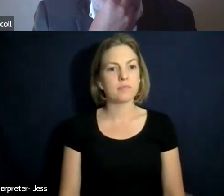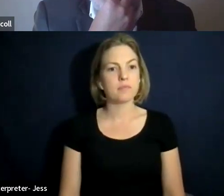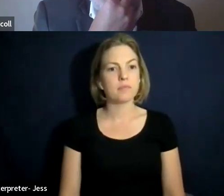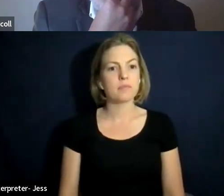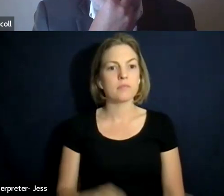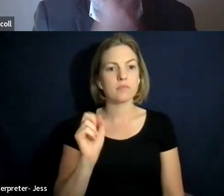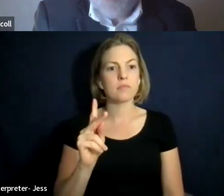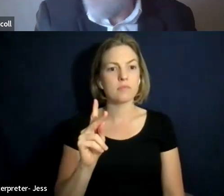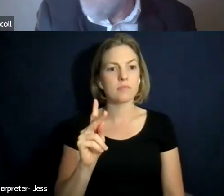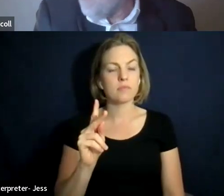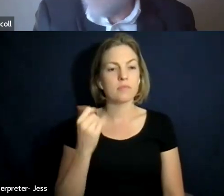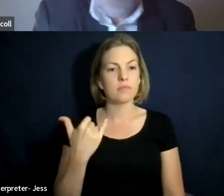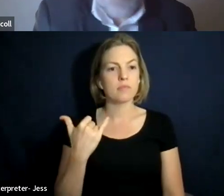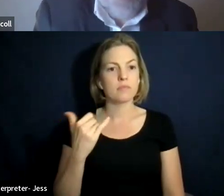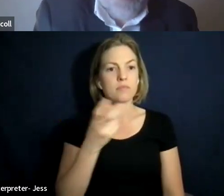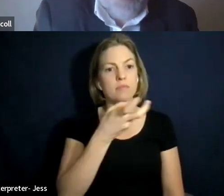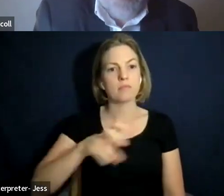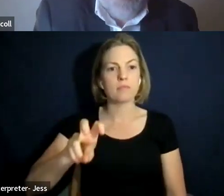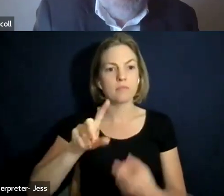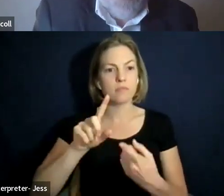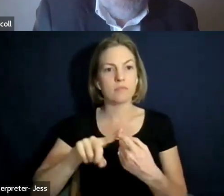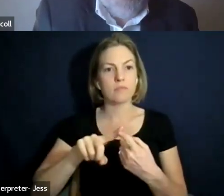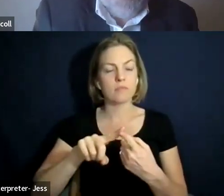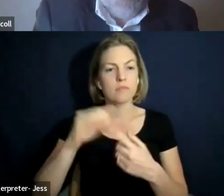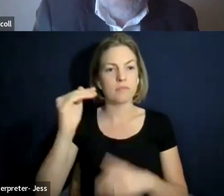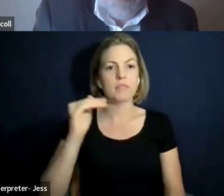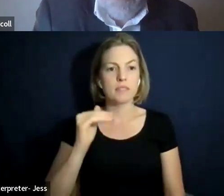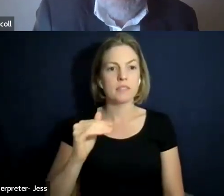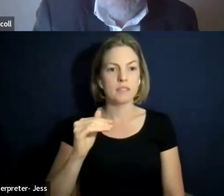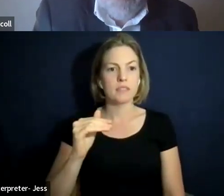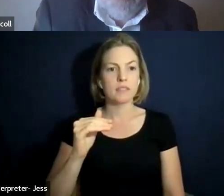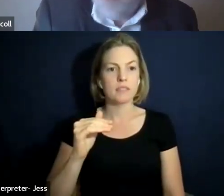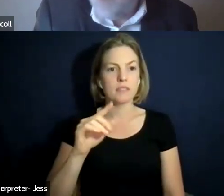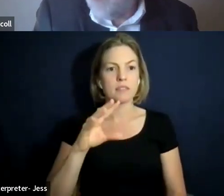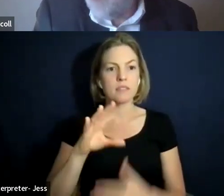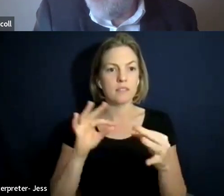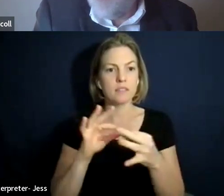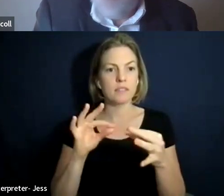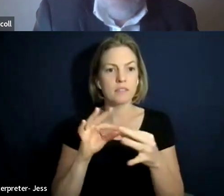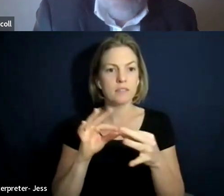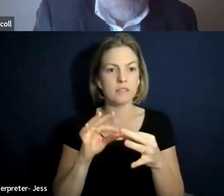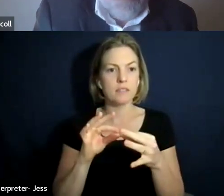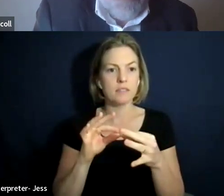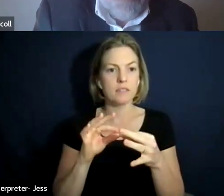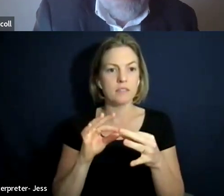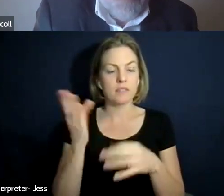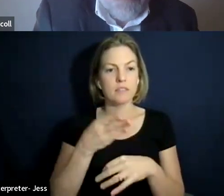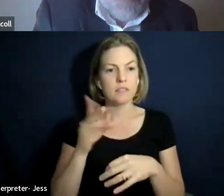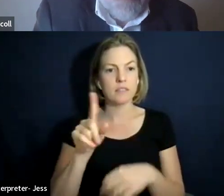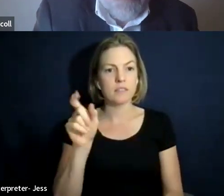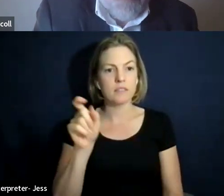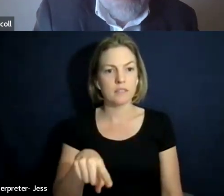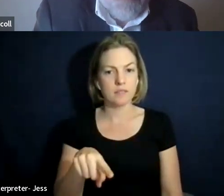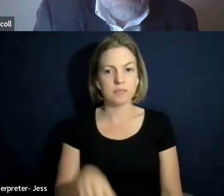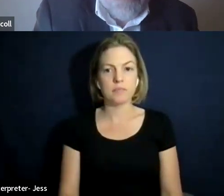Okay, now transitioning on to our next comment here / question.